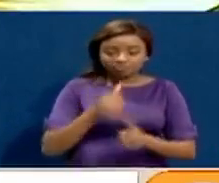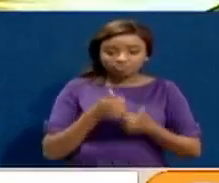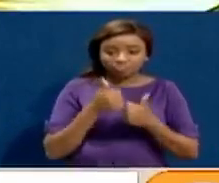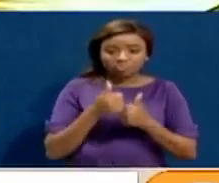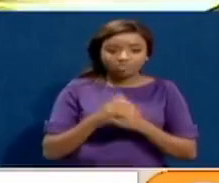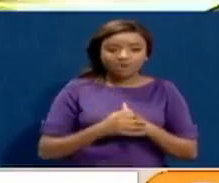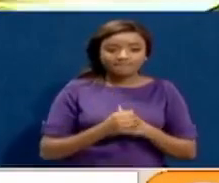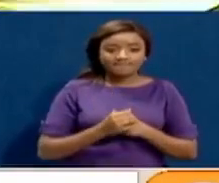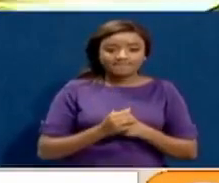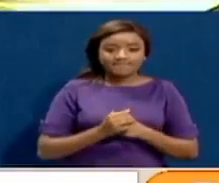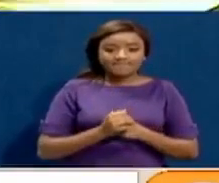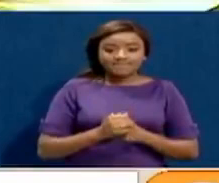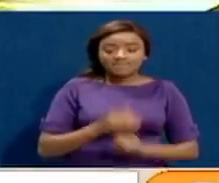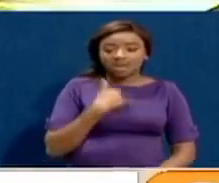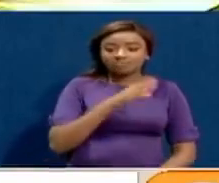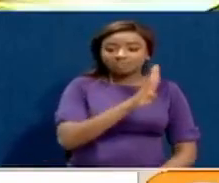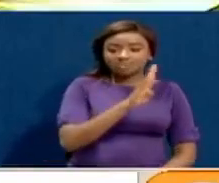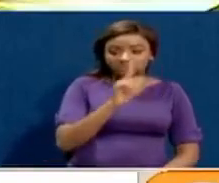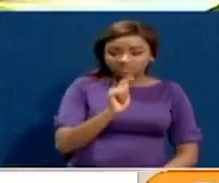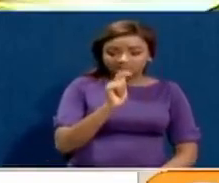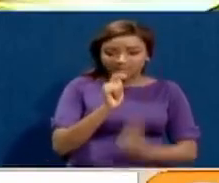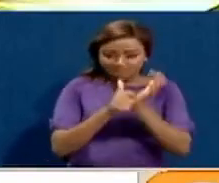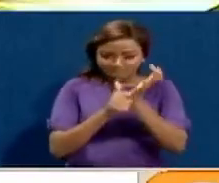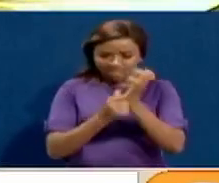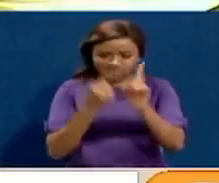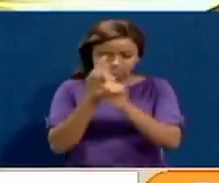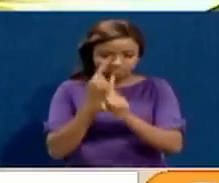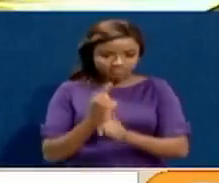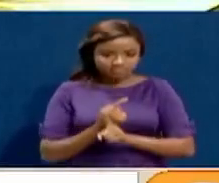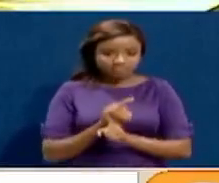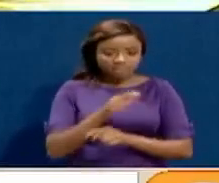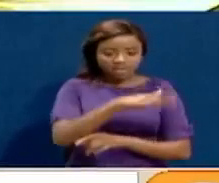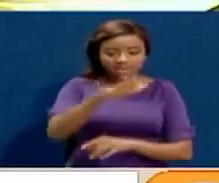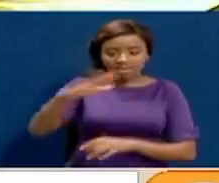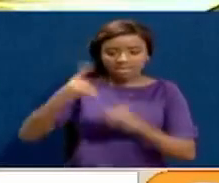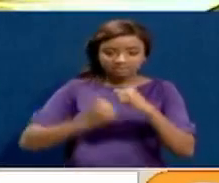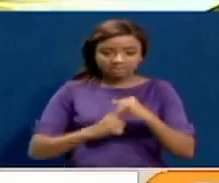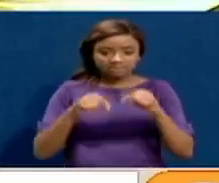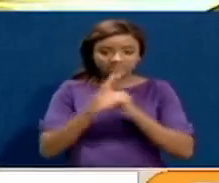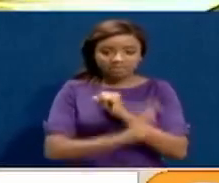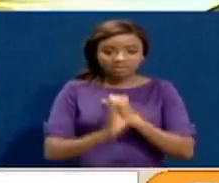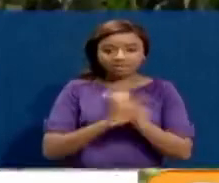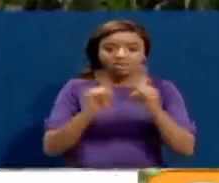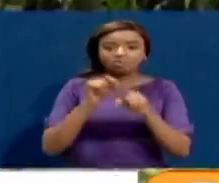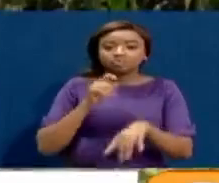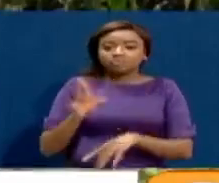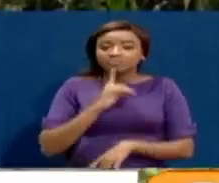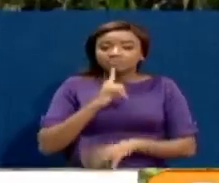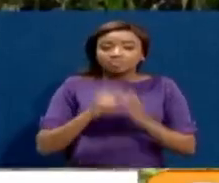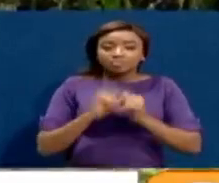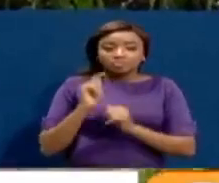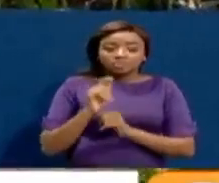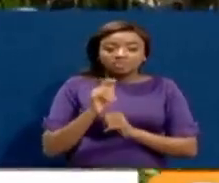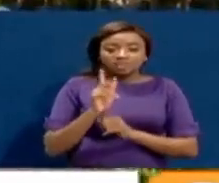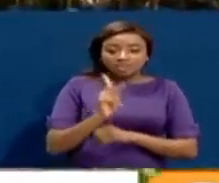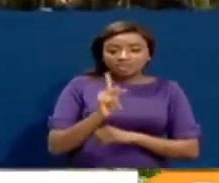national performance trials for BT maize variety in 6 sites across the country. Now, speaking in Kisumu, Kenya Agricultural and